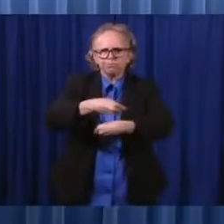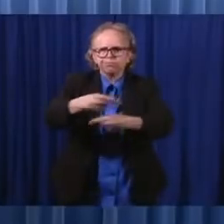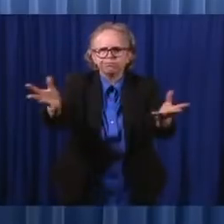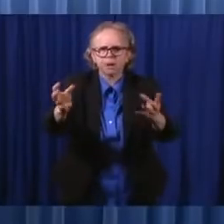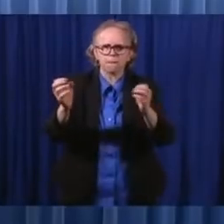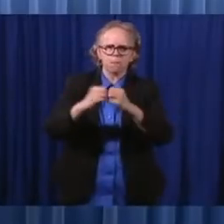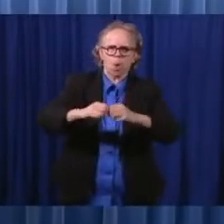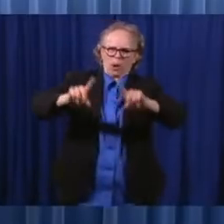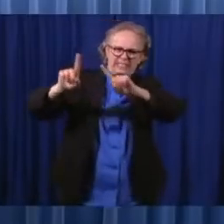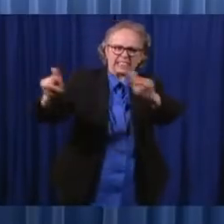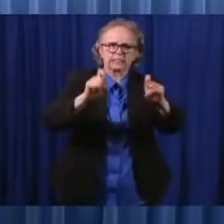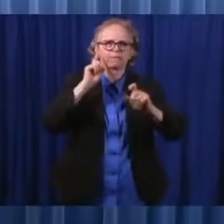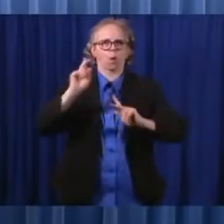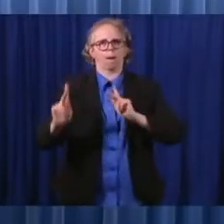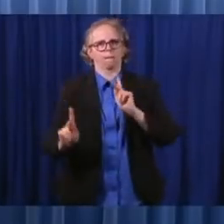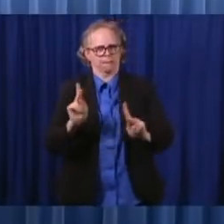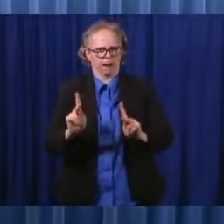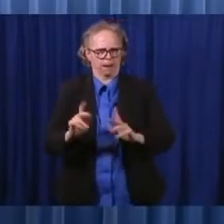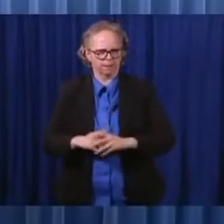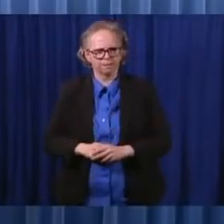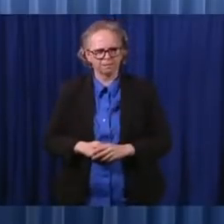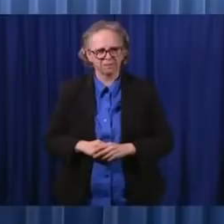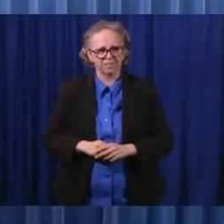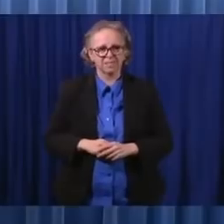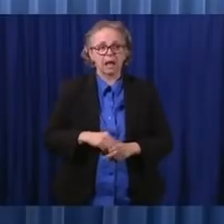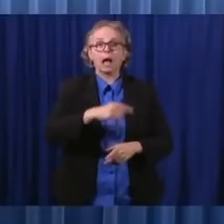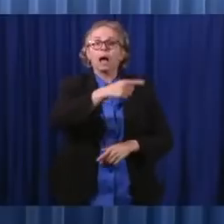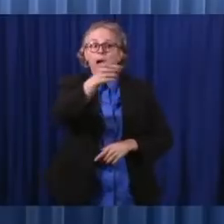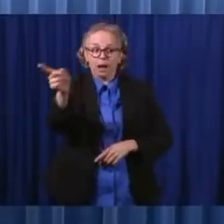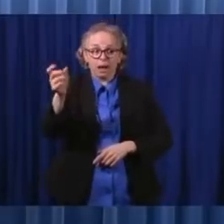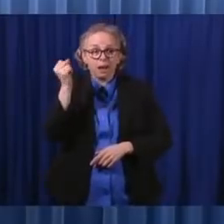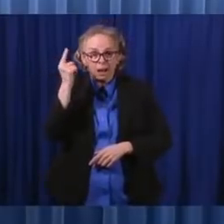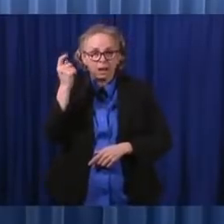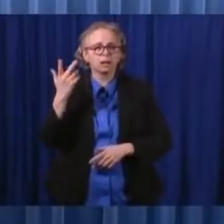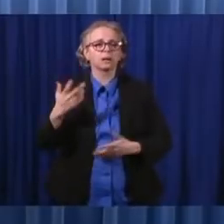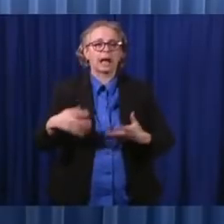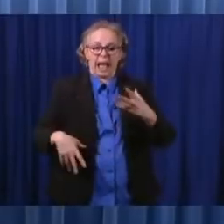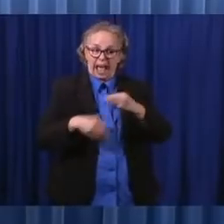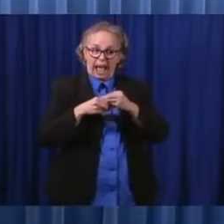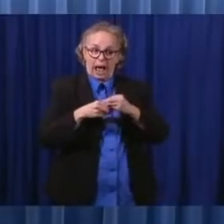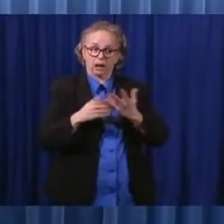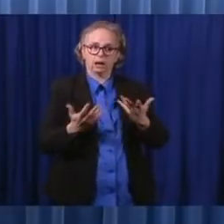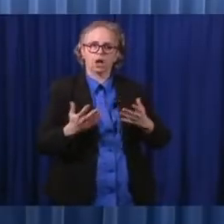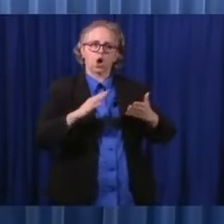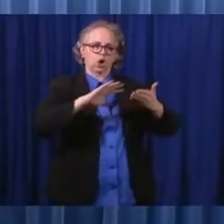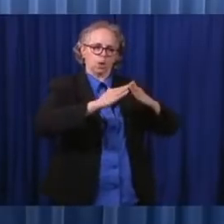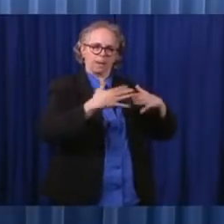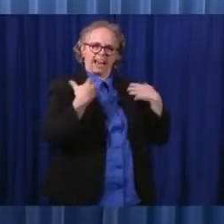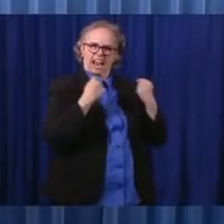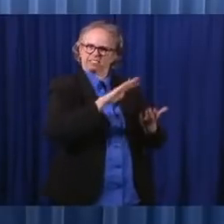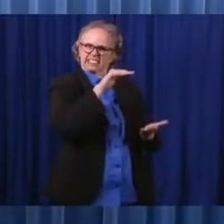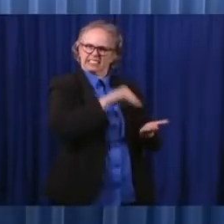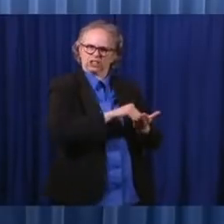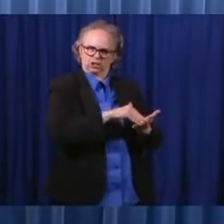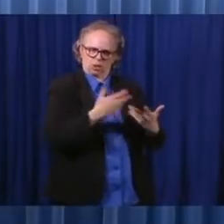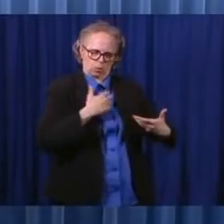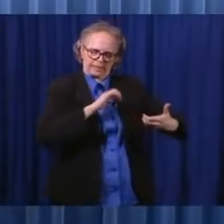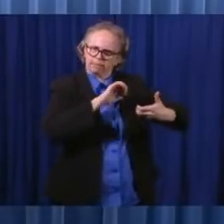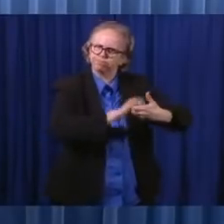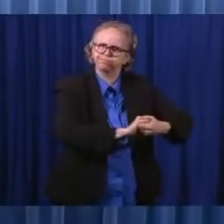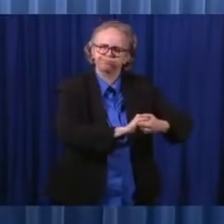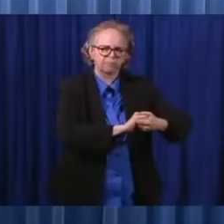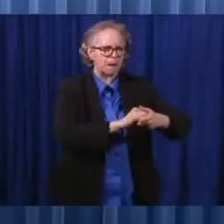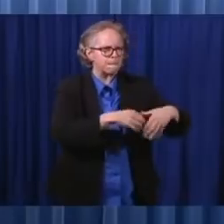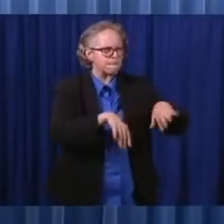and our partnerships with community health centers are more important than ever. The partnership with the community health centers